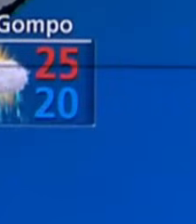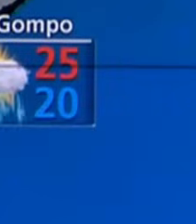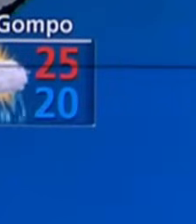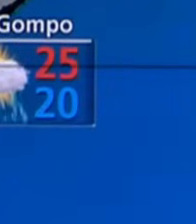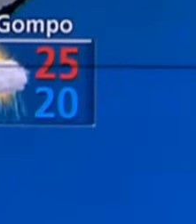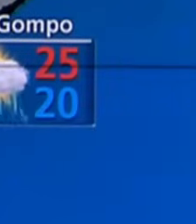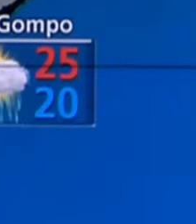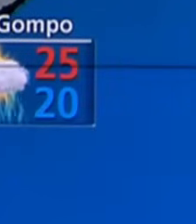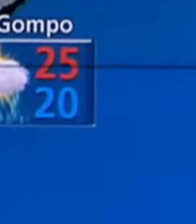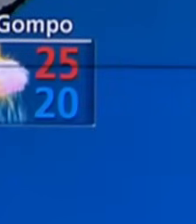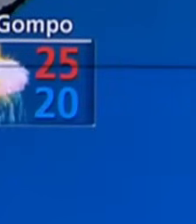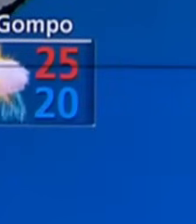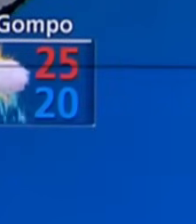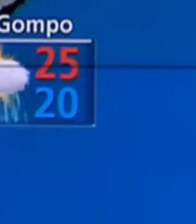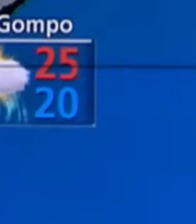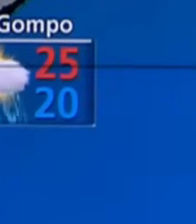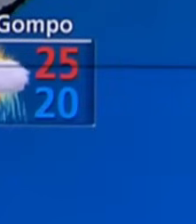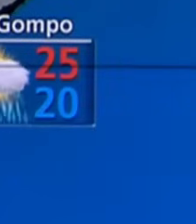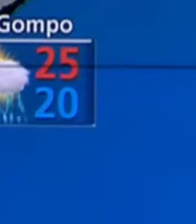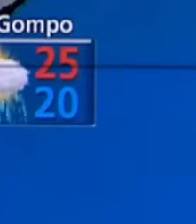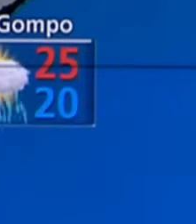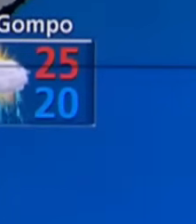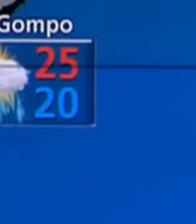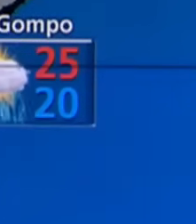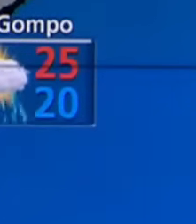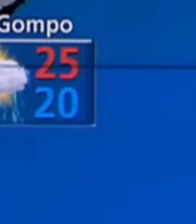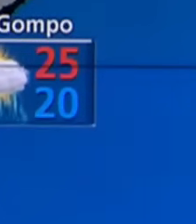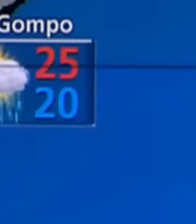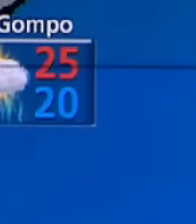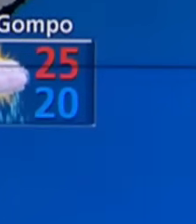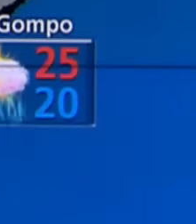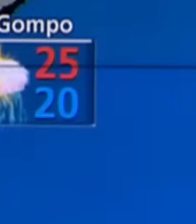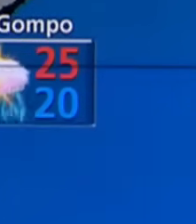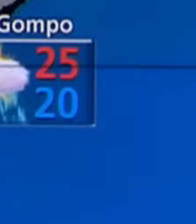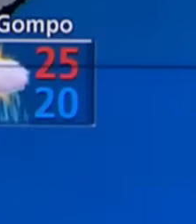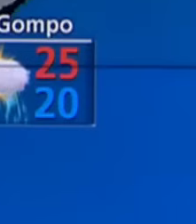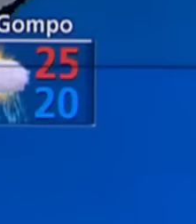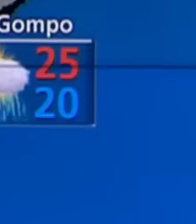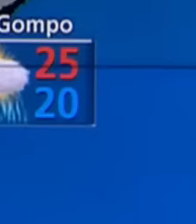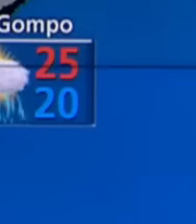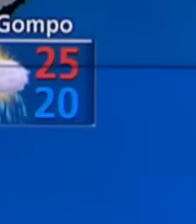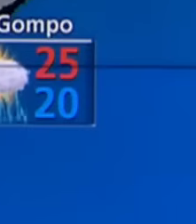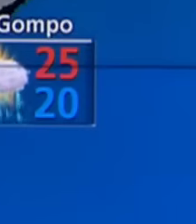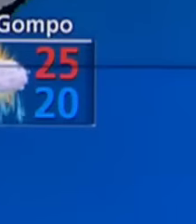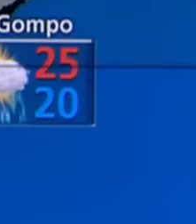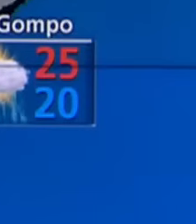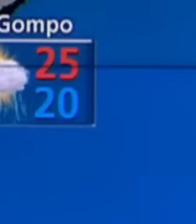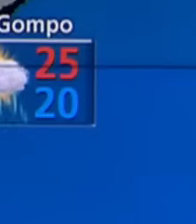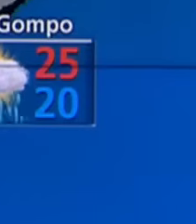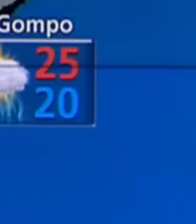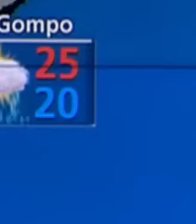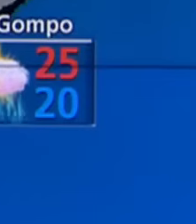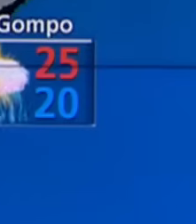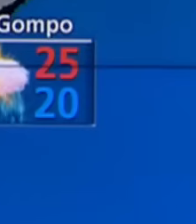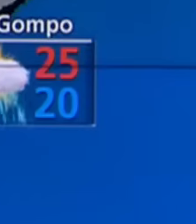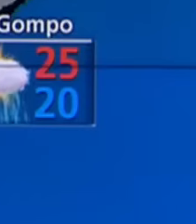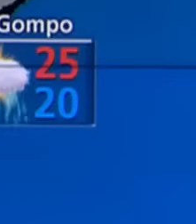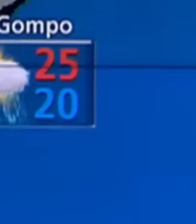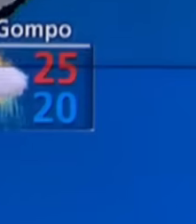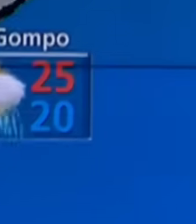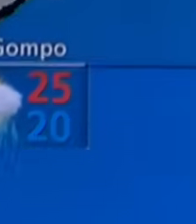kapa botjhabela ha re shebile ka Komane o tla lo maltswai o tla tshetse fela itekanetseng teng ka mafatsane fela a itjeding a duma re shebile ka Makhanda hona ka Ngondele hona